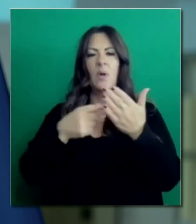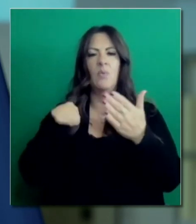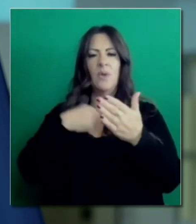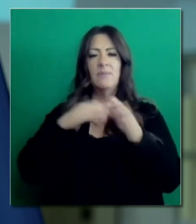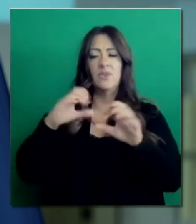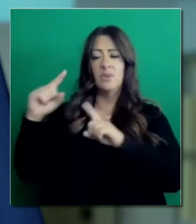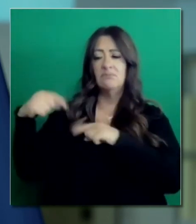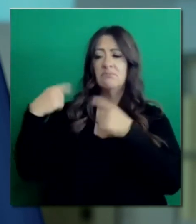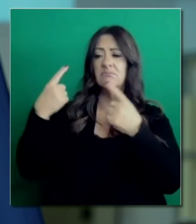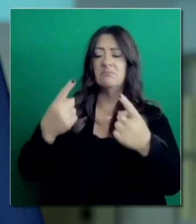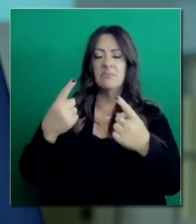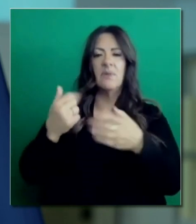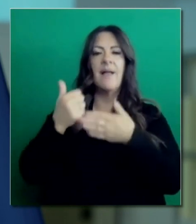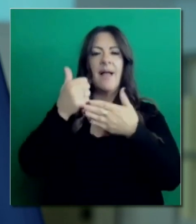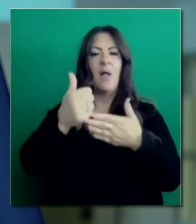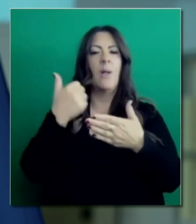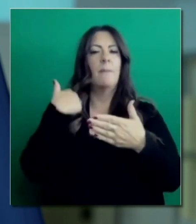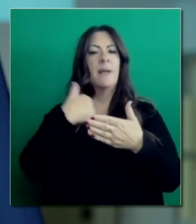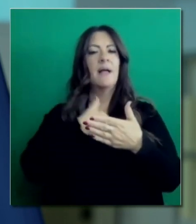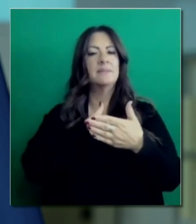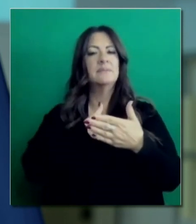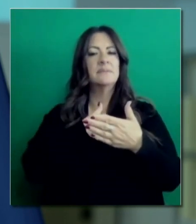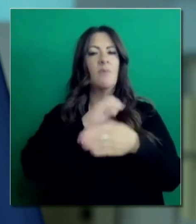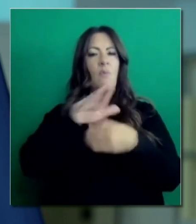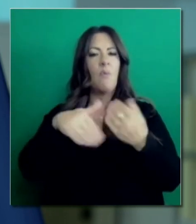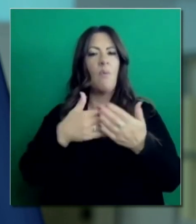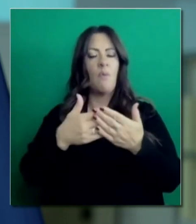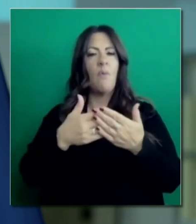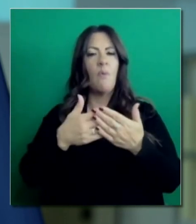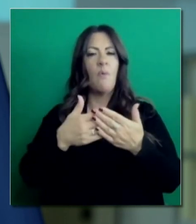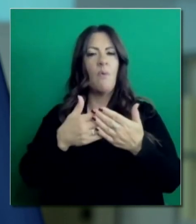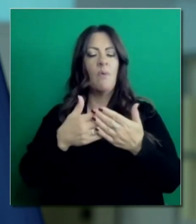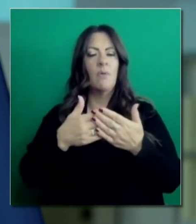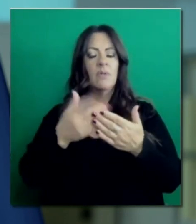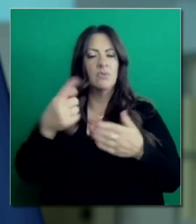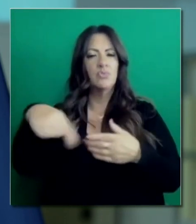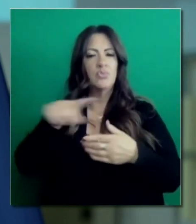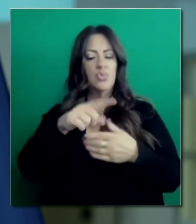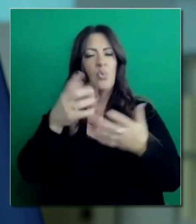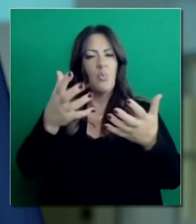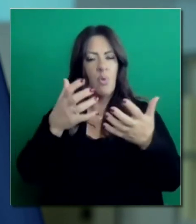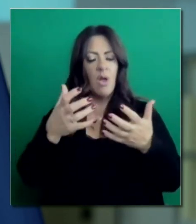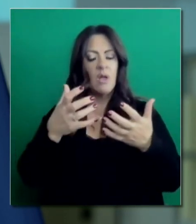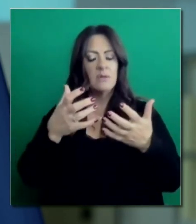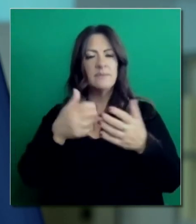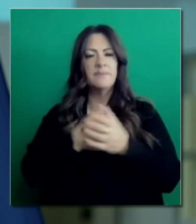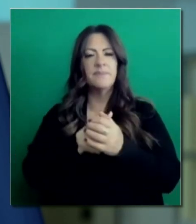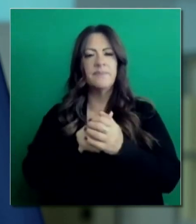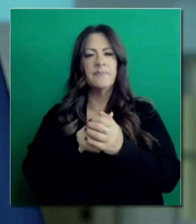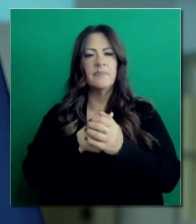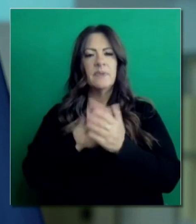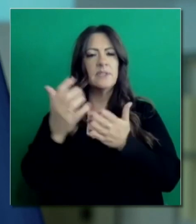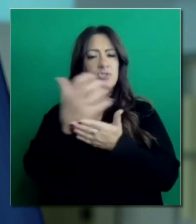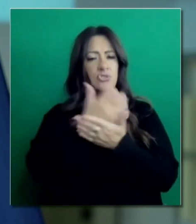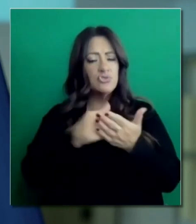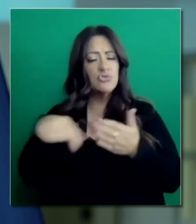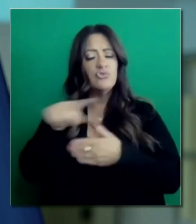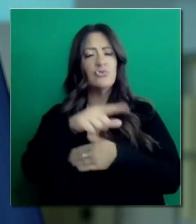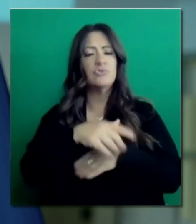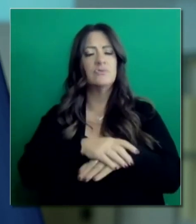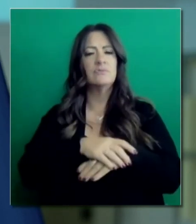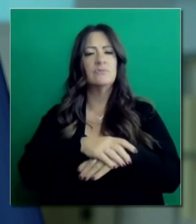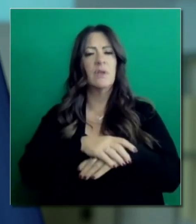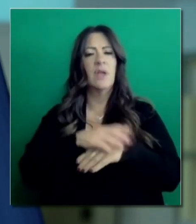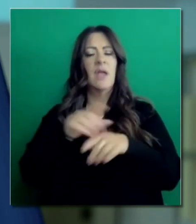back I think, back where all of you deserve. As it relates to the issue as well, those tiers, which is so fundamental.